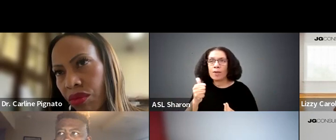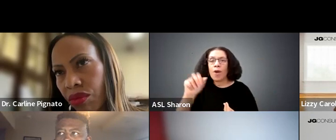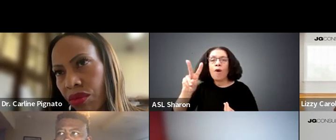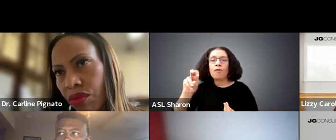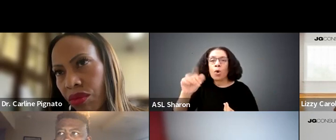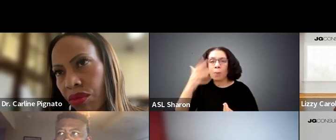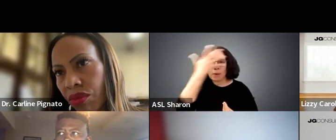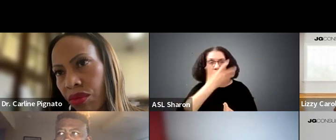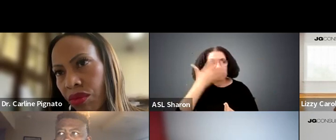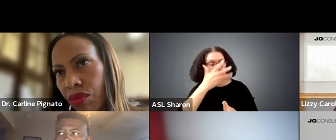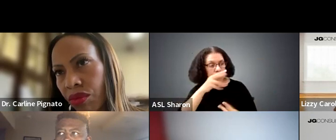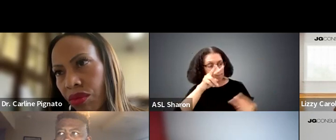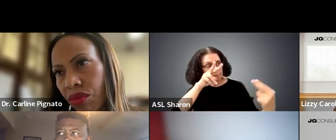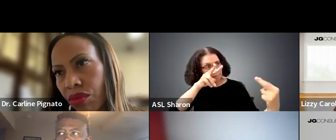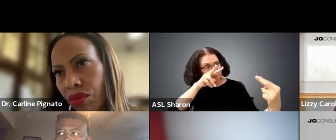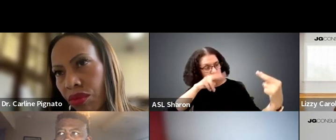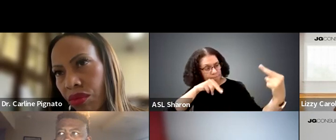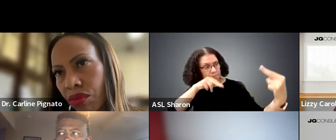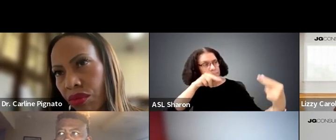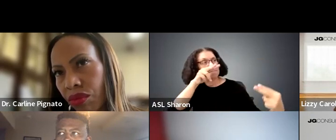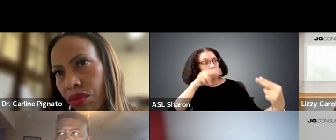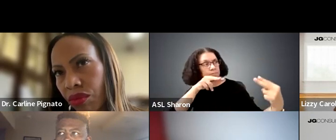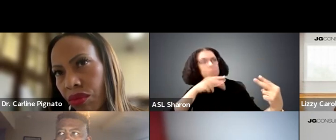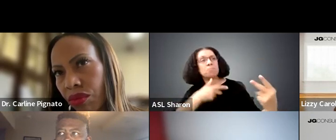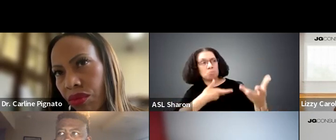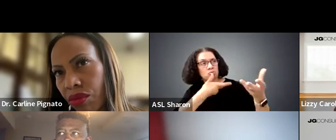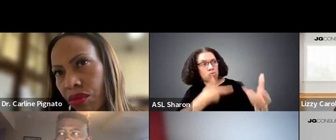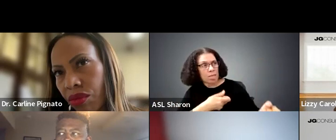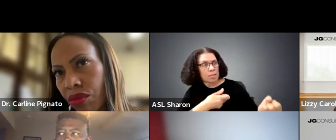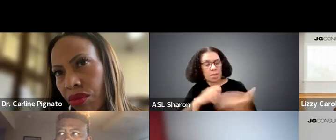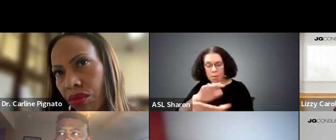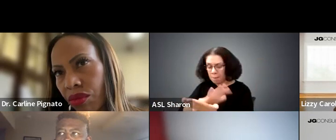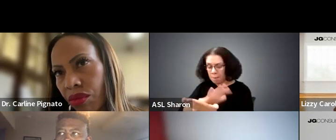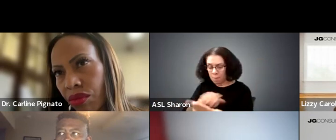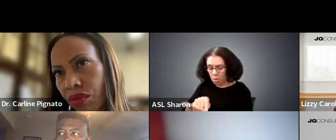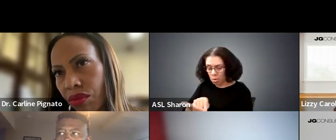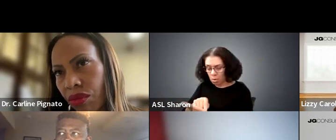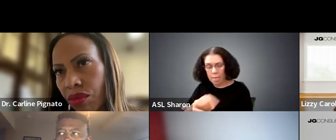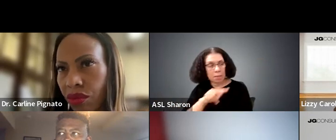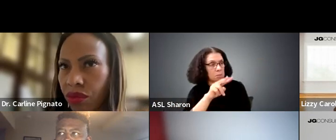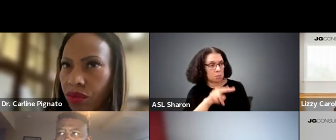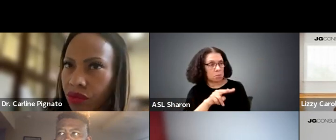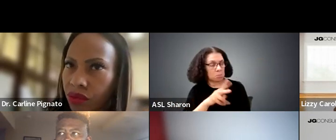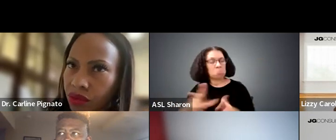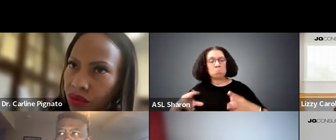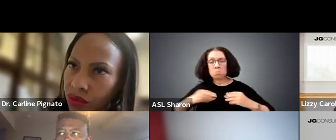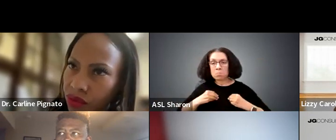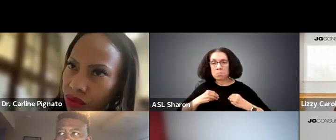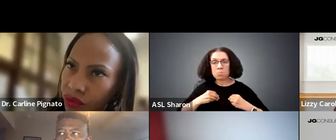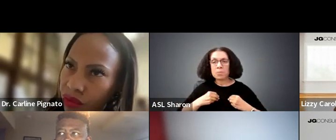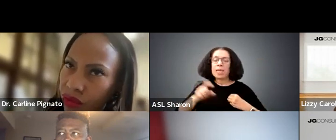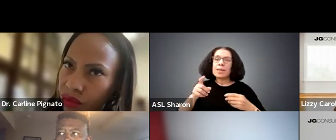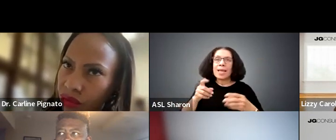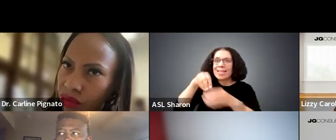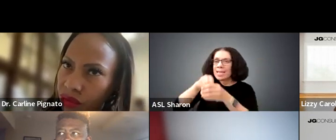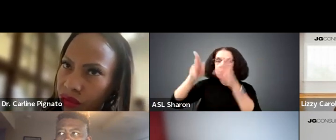that I can work with? Is this somebody that I believe what's on paper is actually being illustrated in